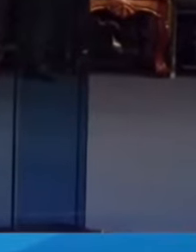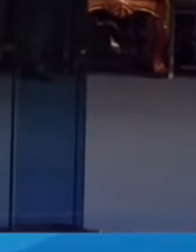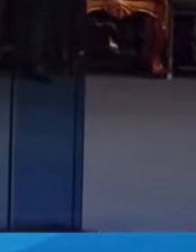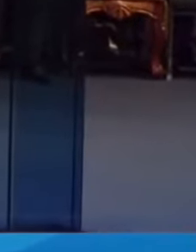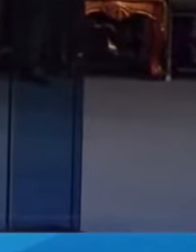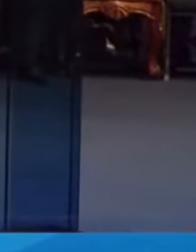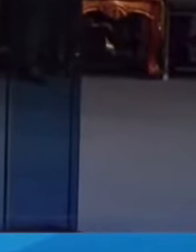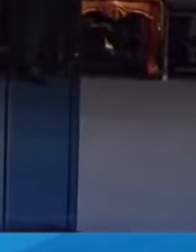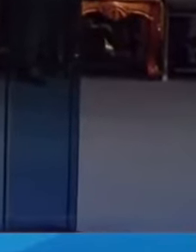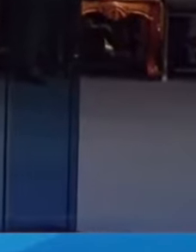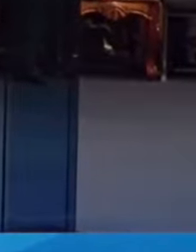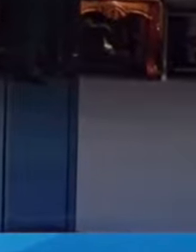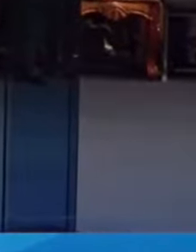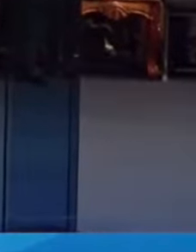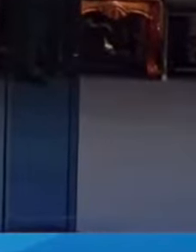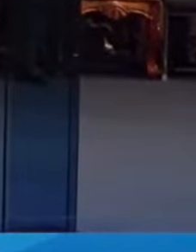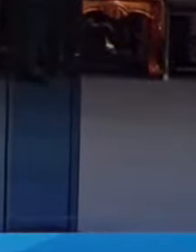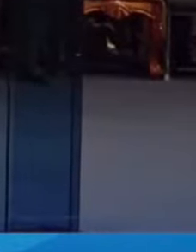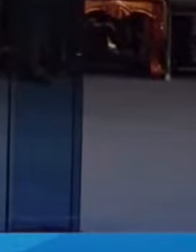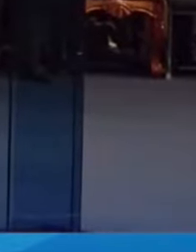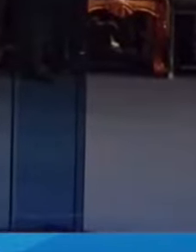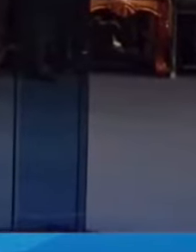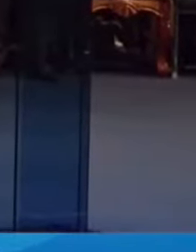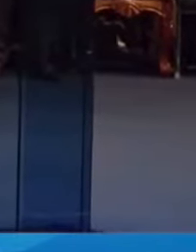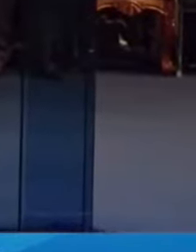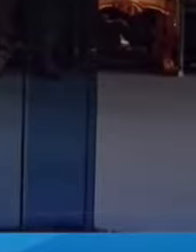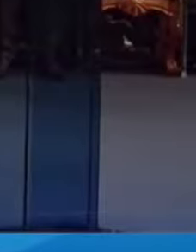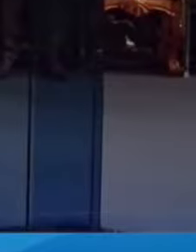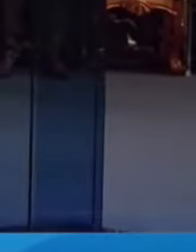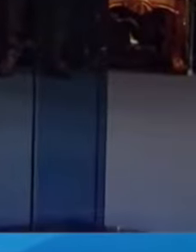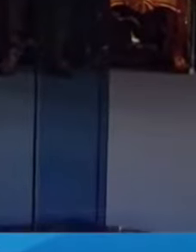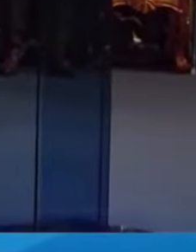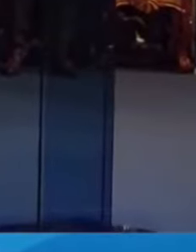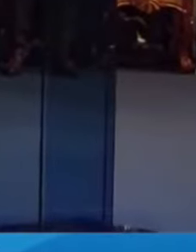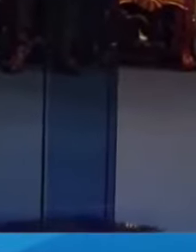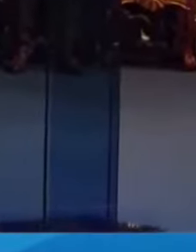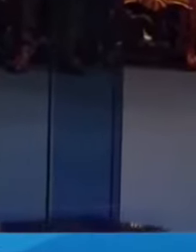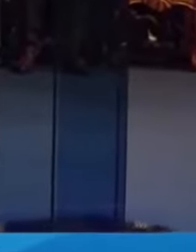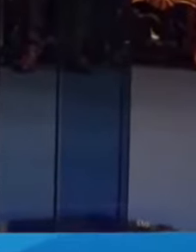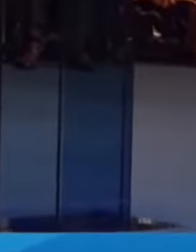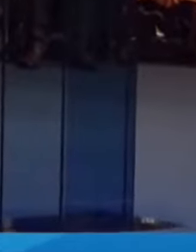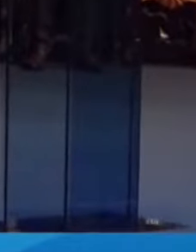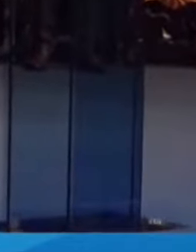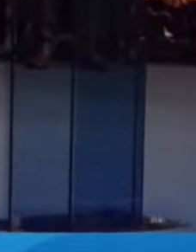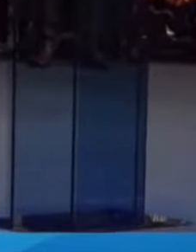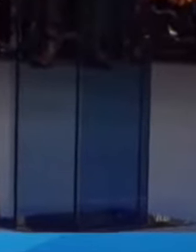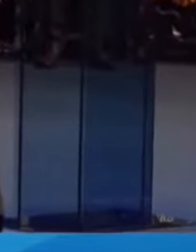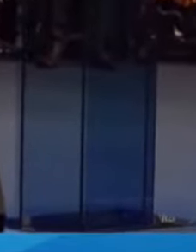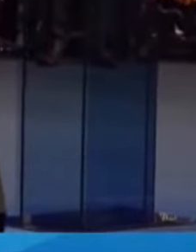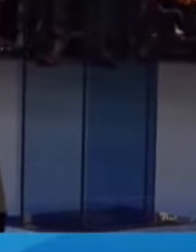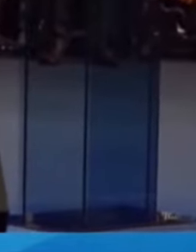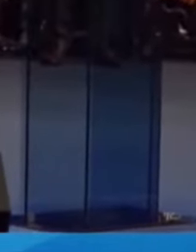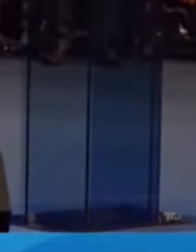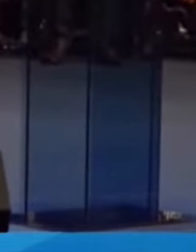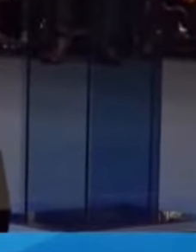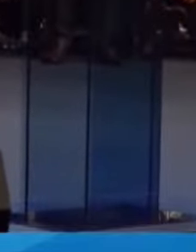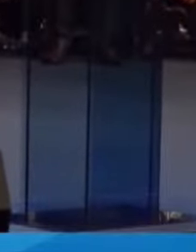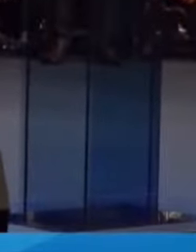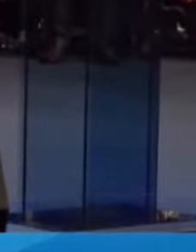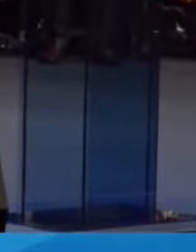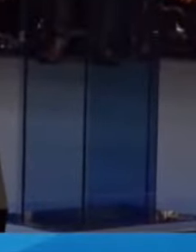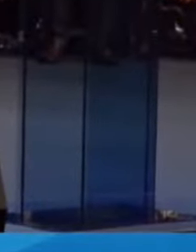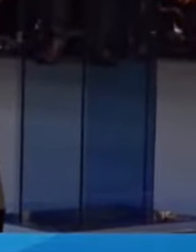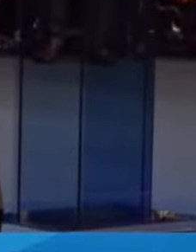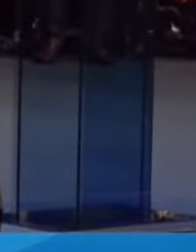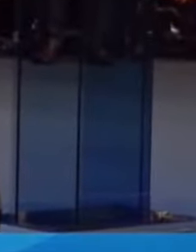your people to you belongs all the praise and all the glory and